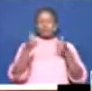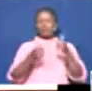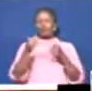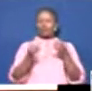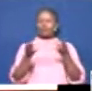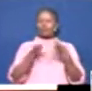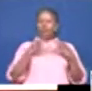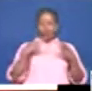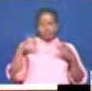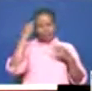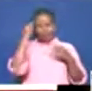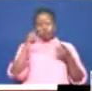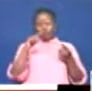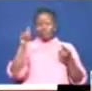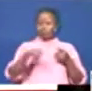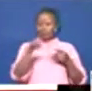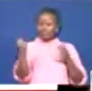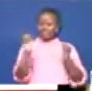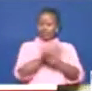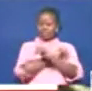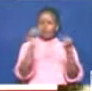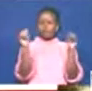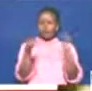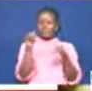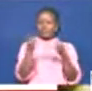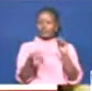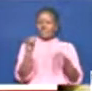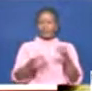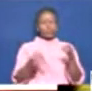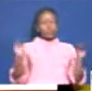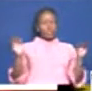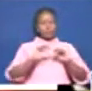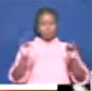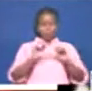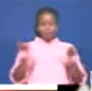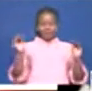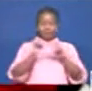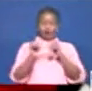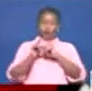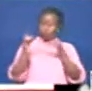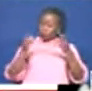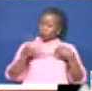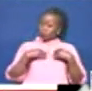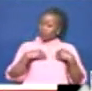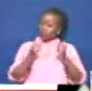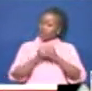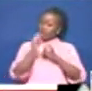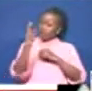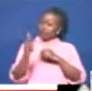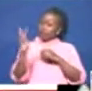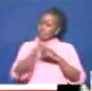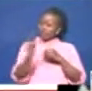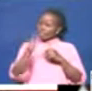to overturn the presidential elections in the general election of 2022 and send 14 million plus Kenyan voters